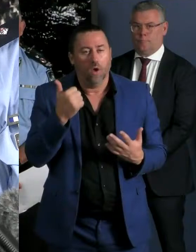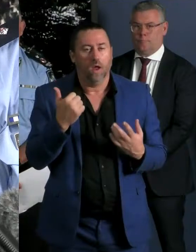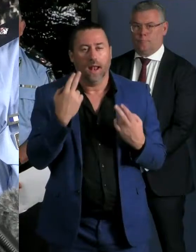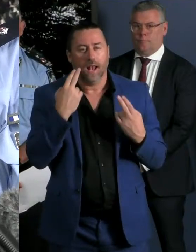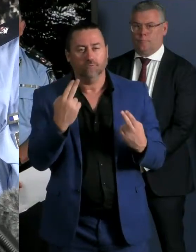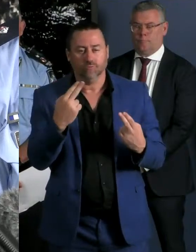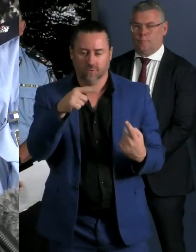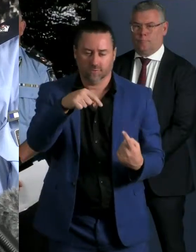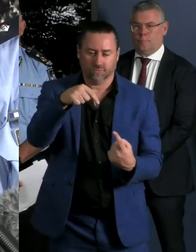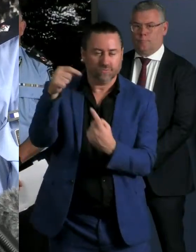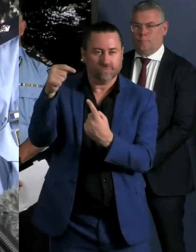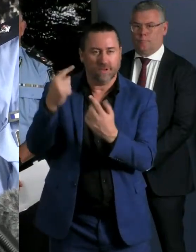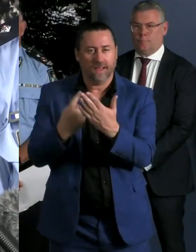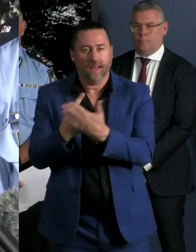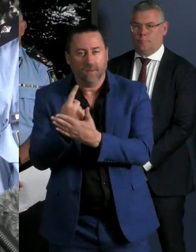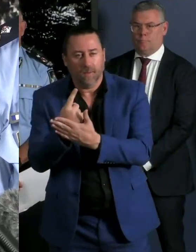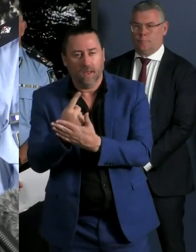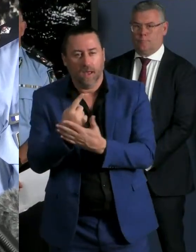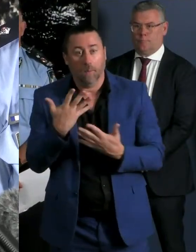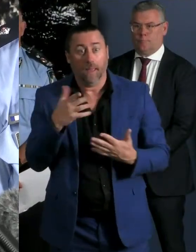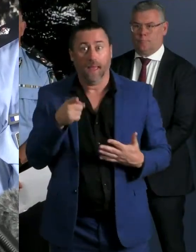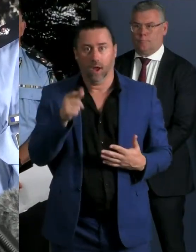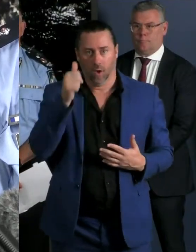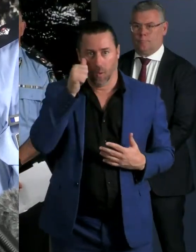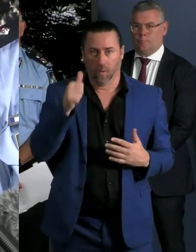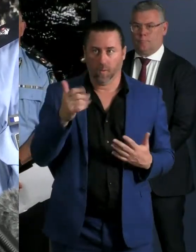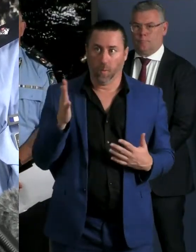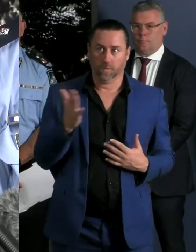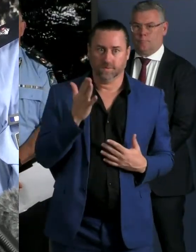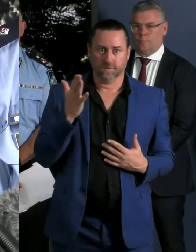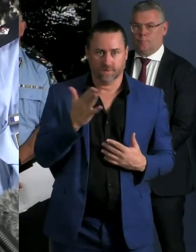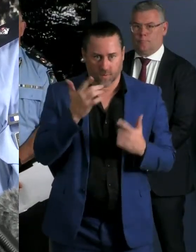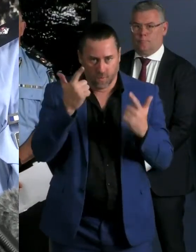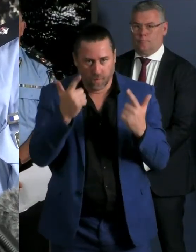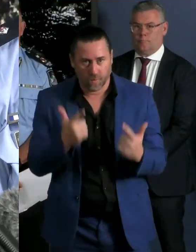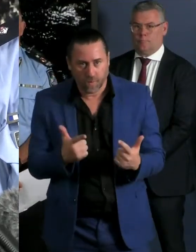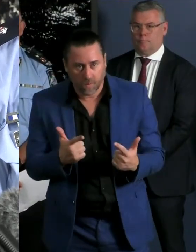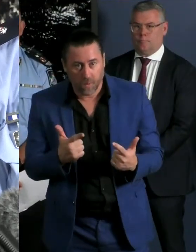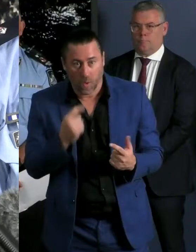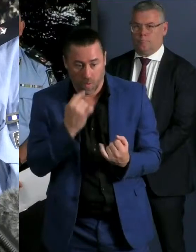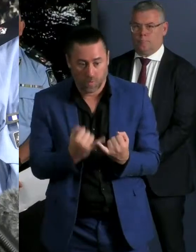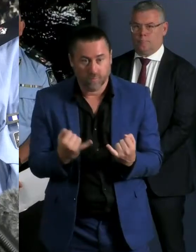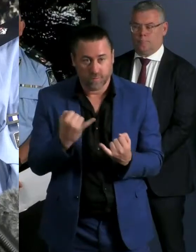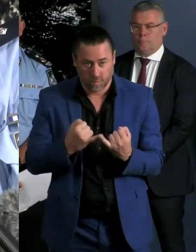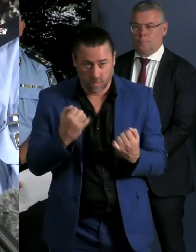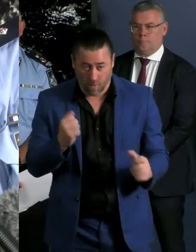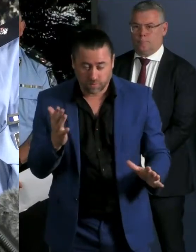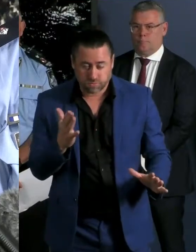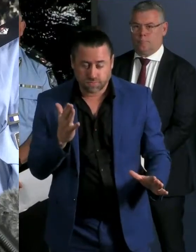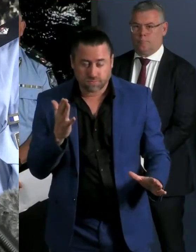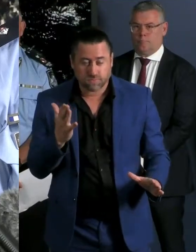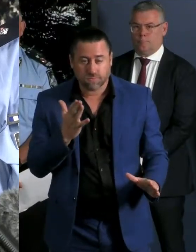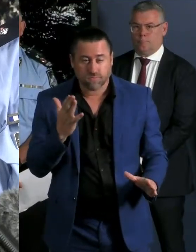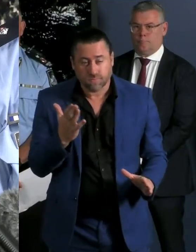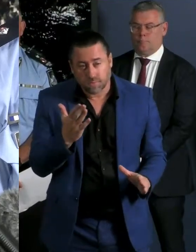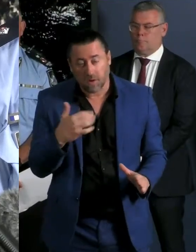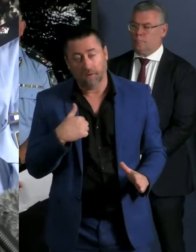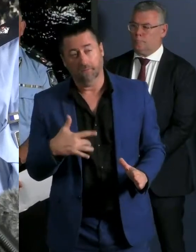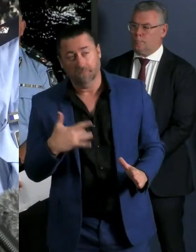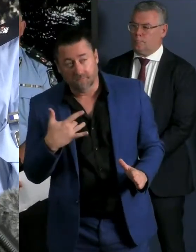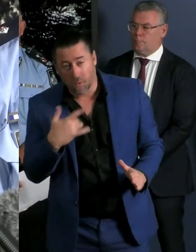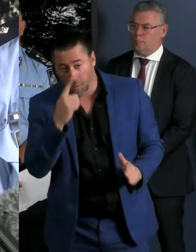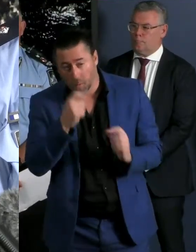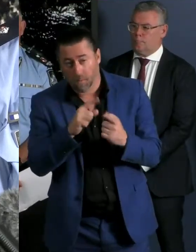this system. So the winds, as I've said, have already begun and will continue to worsen, and the likely scenario is they'll reach up